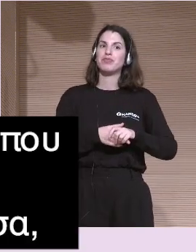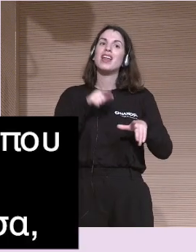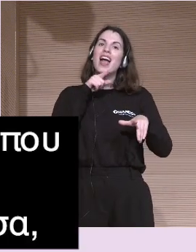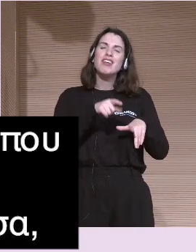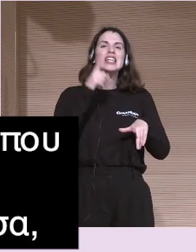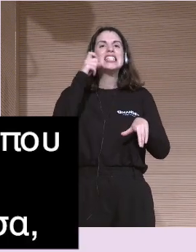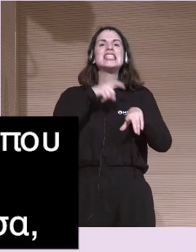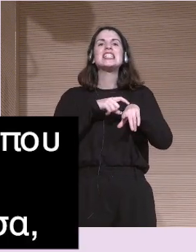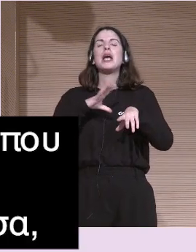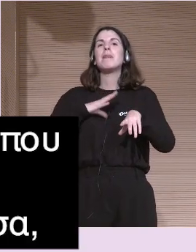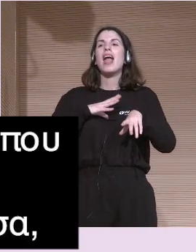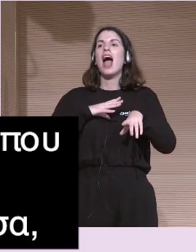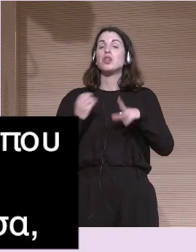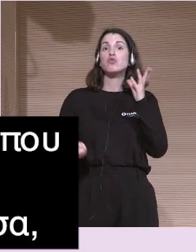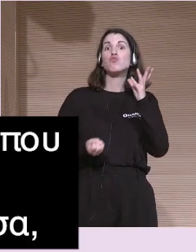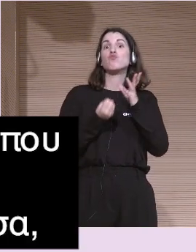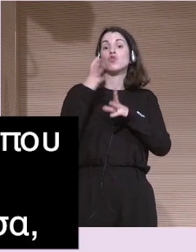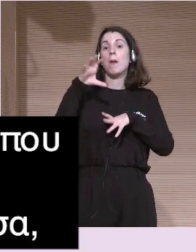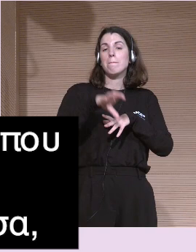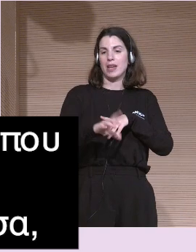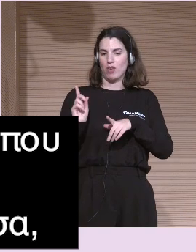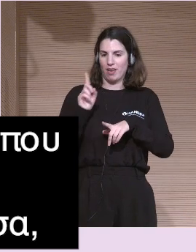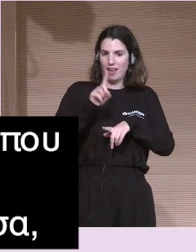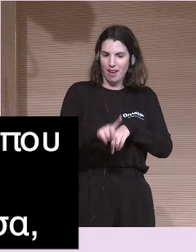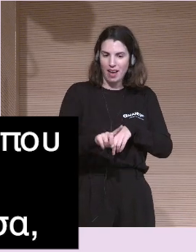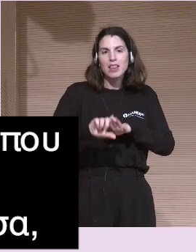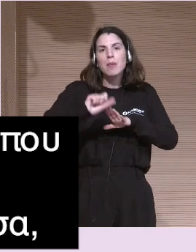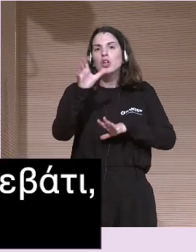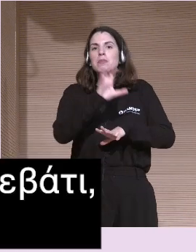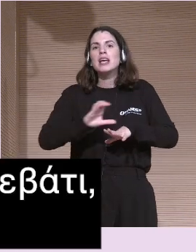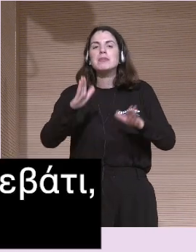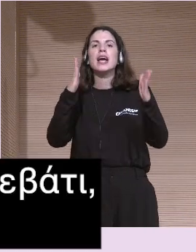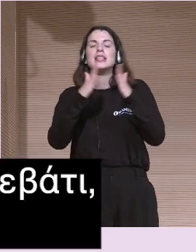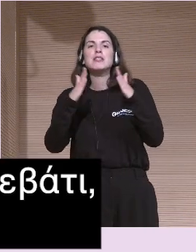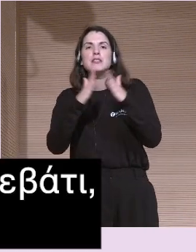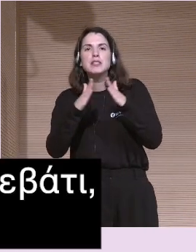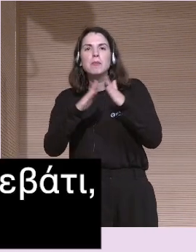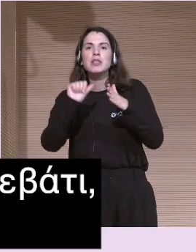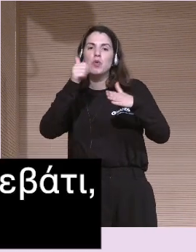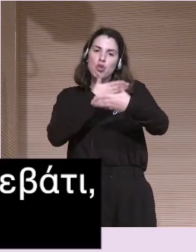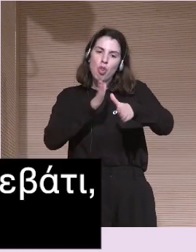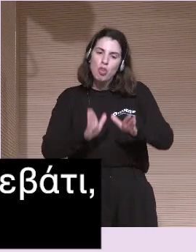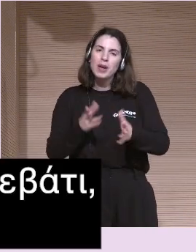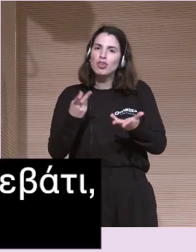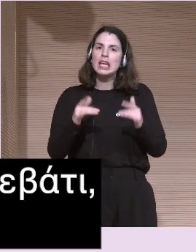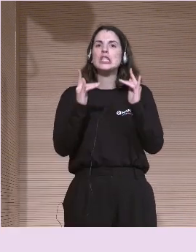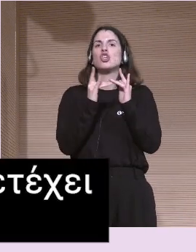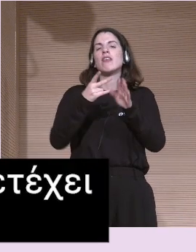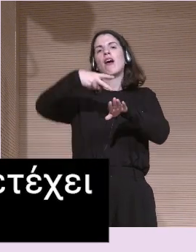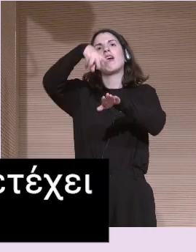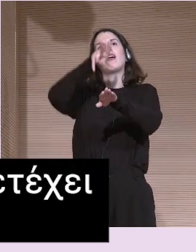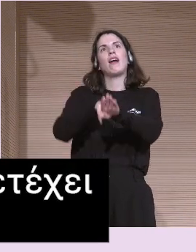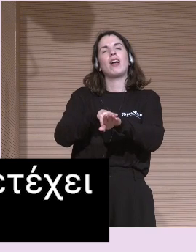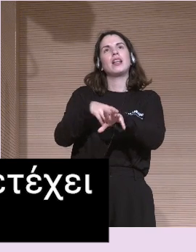But in this room, you can pull out the suitcase under the bed, and there's a story in there, and you can open the book by the bed, and you can pull out the drawers. So